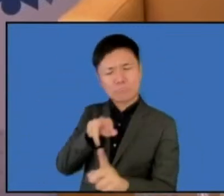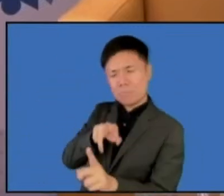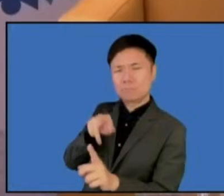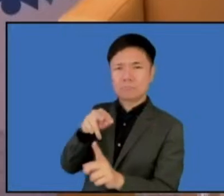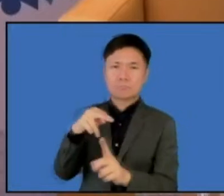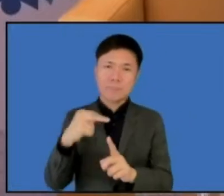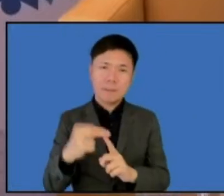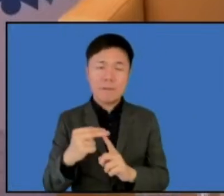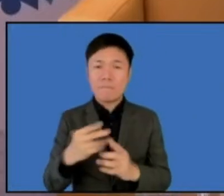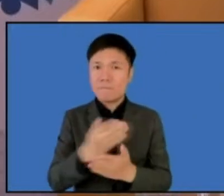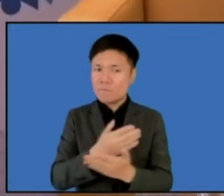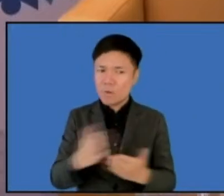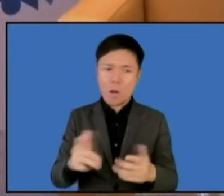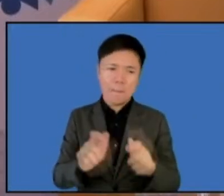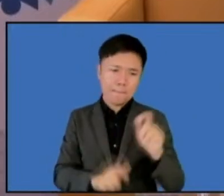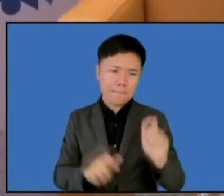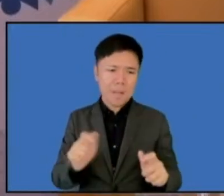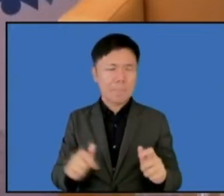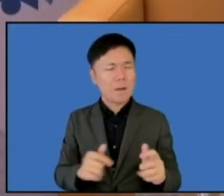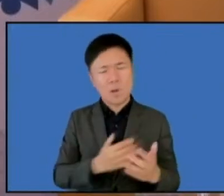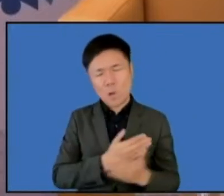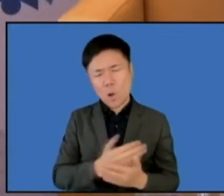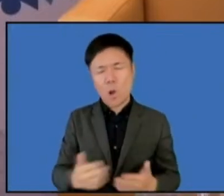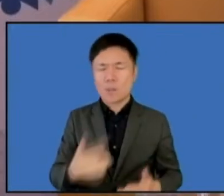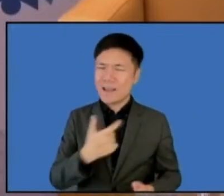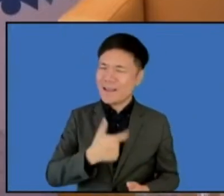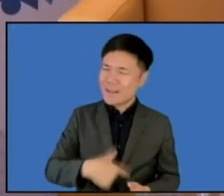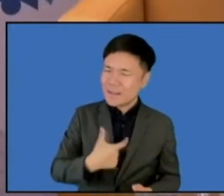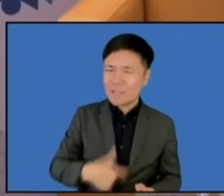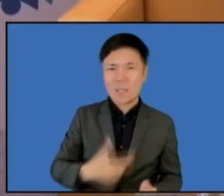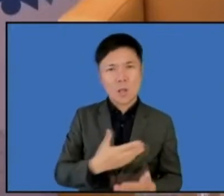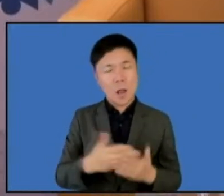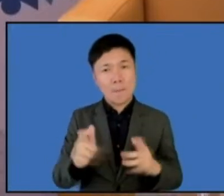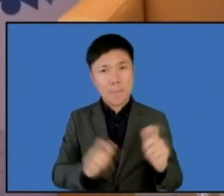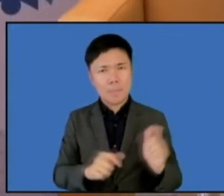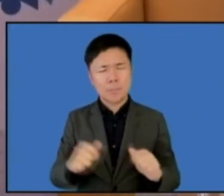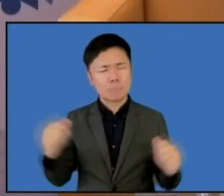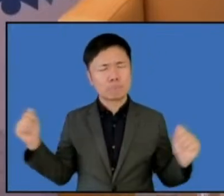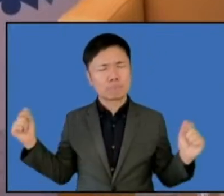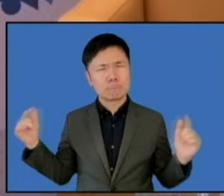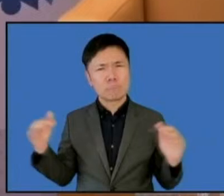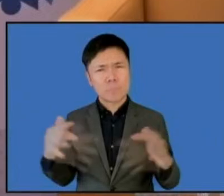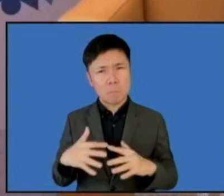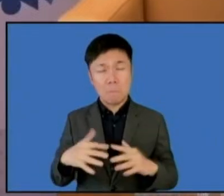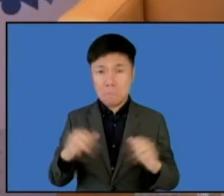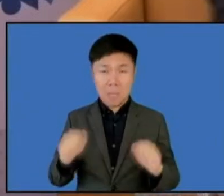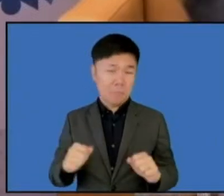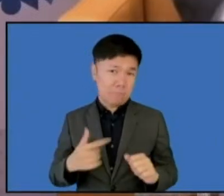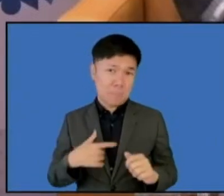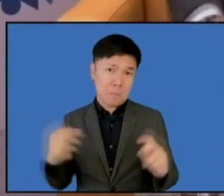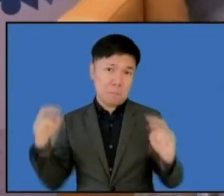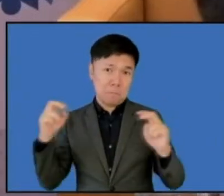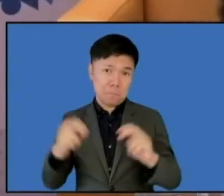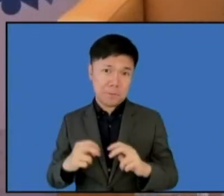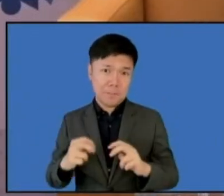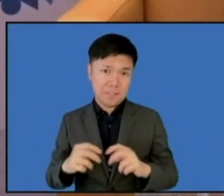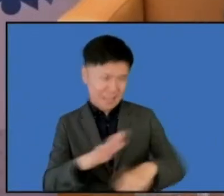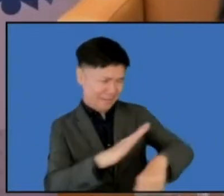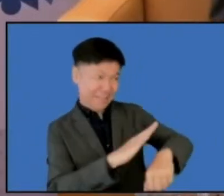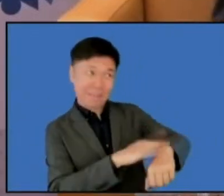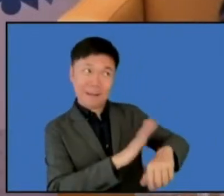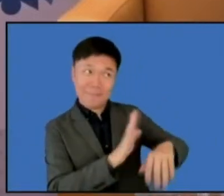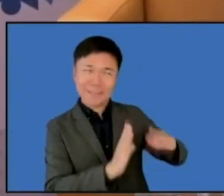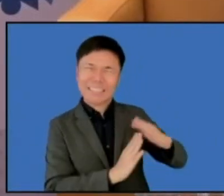Spaces where migrants, local communities, and other identities can come together just to be together. I will end soon, I promise.